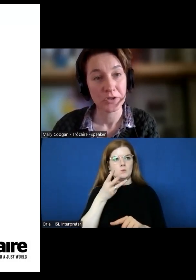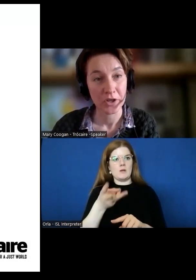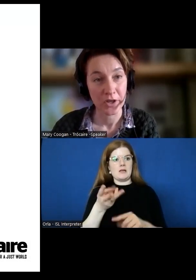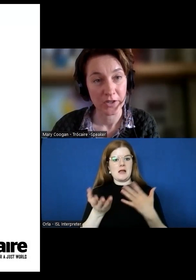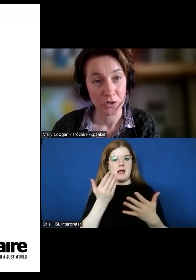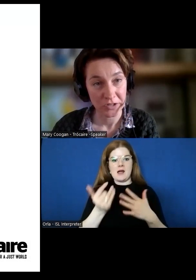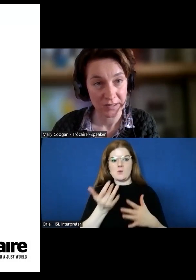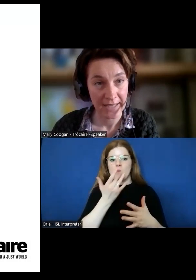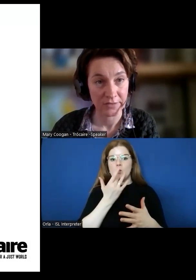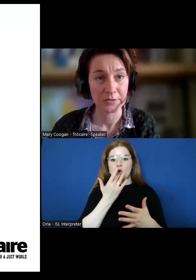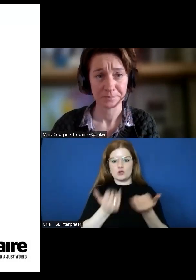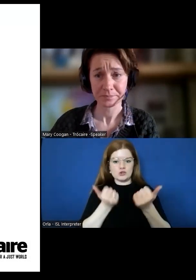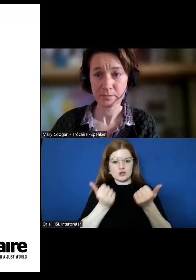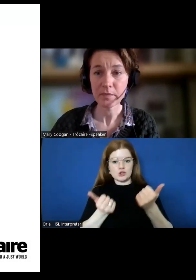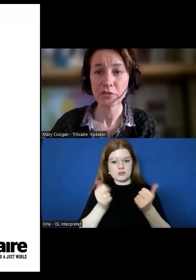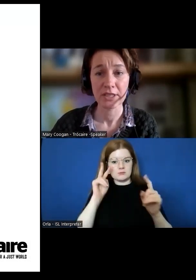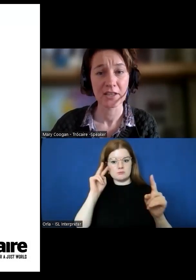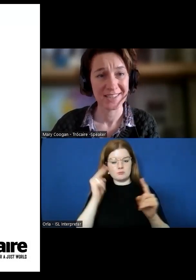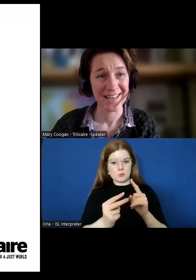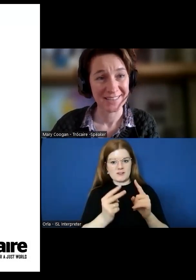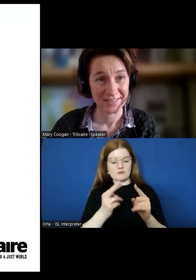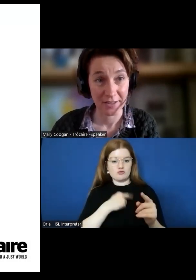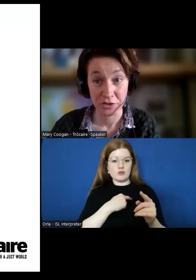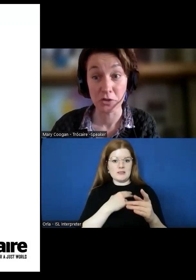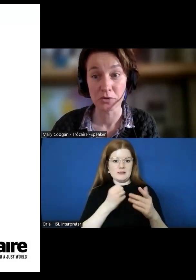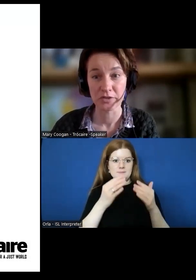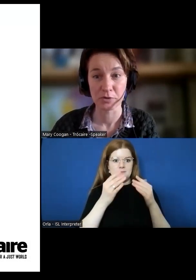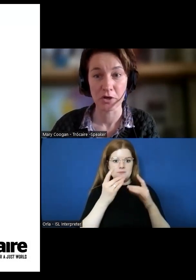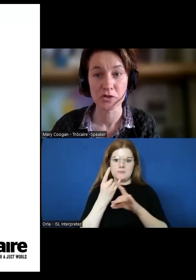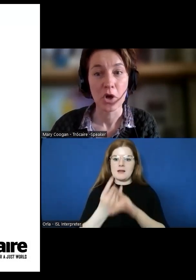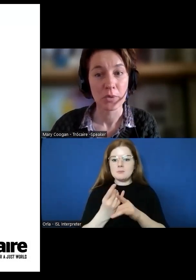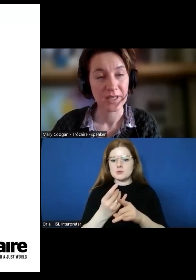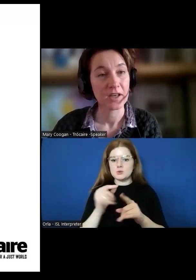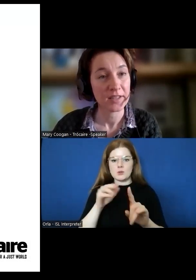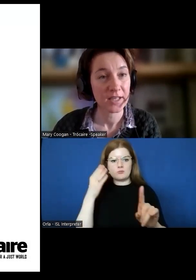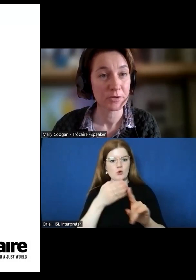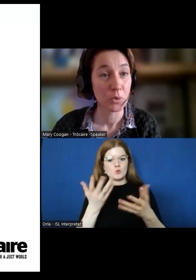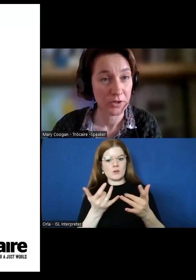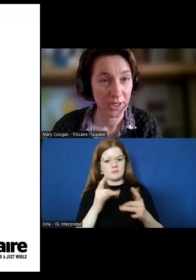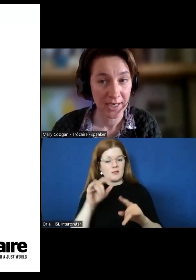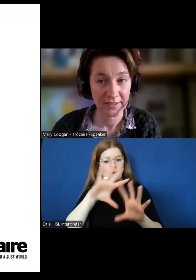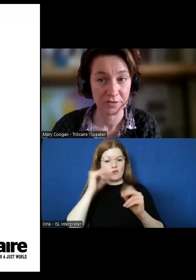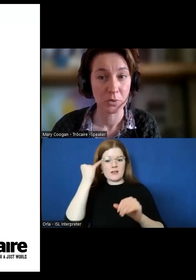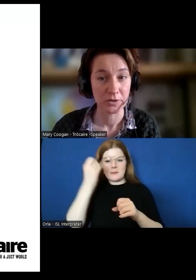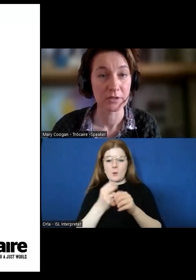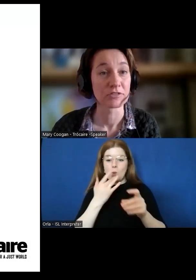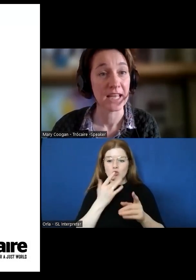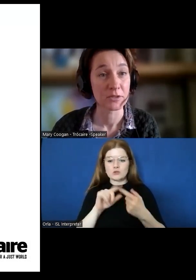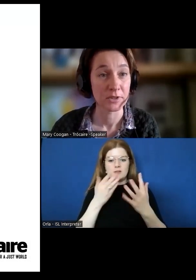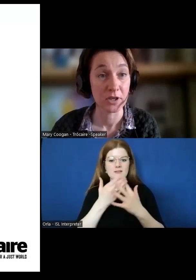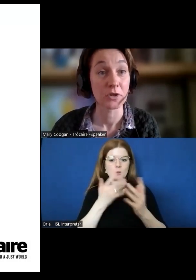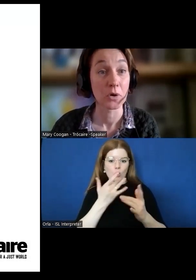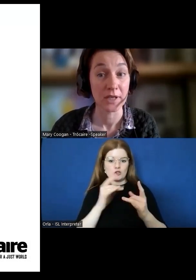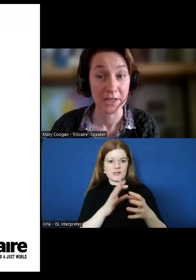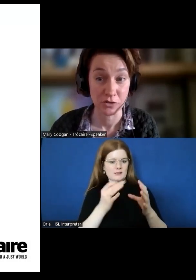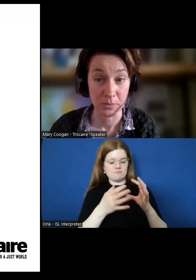the water justice lens really kind of lent itself to this approach was that the concept of water and access to water is